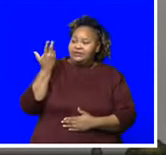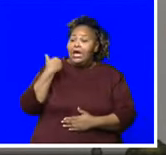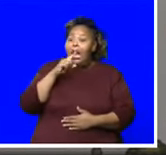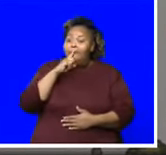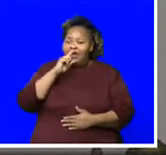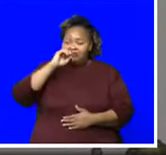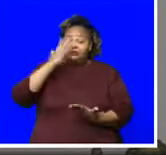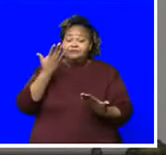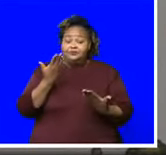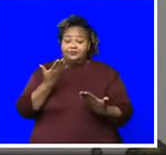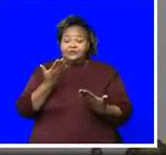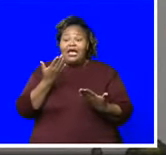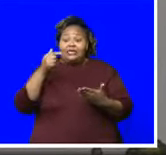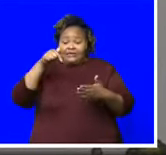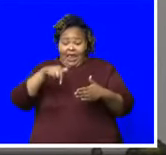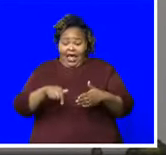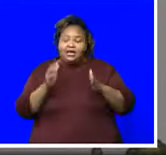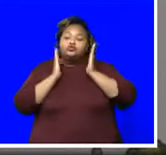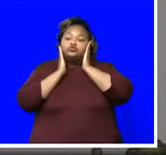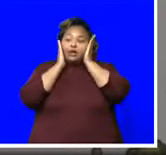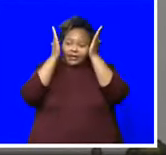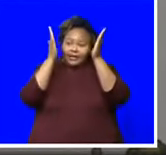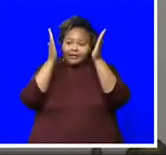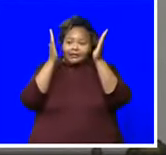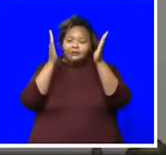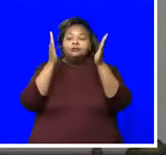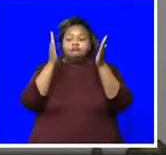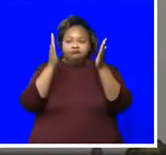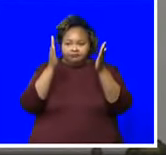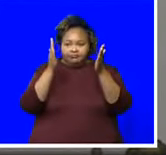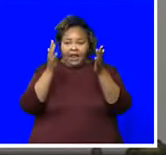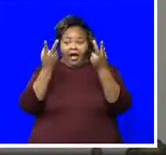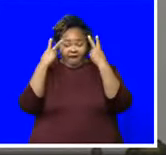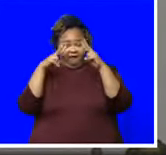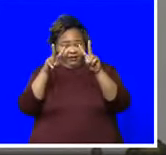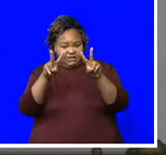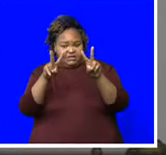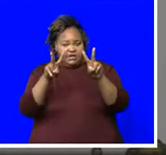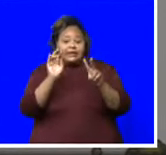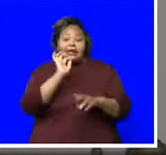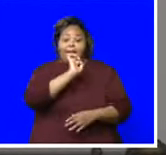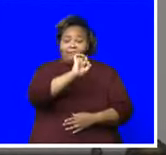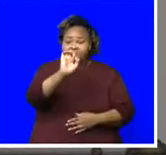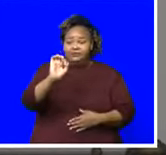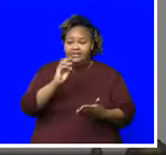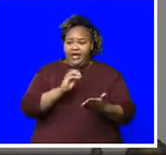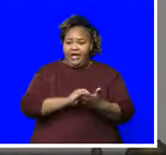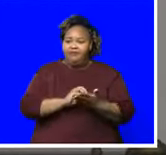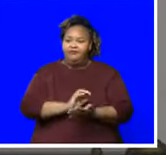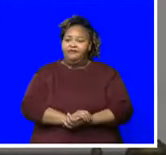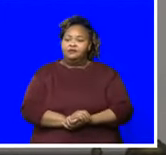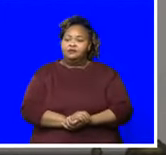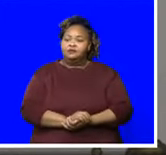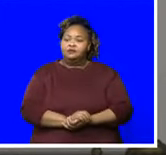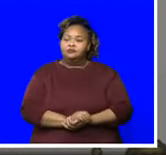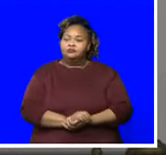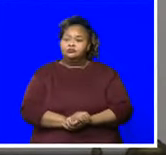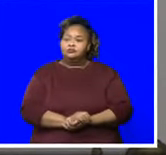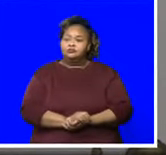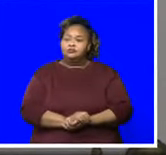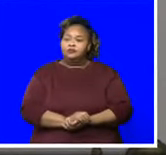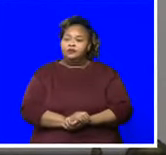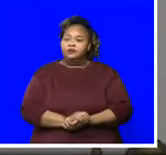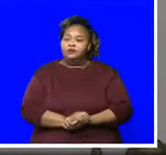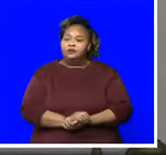a reason, and I challenge each one of you to discover what it is God brought you to earth for. Kulungulu wakulethela